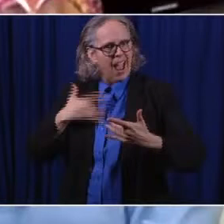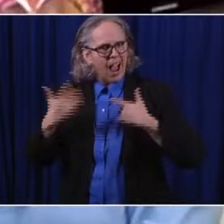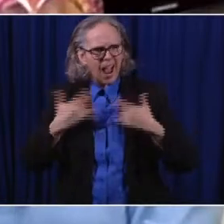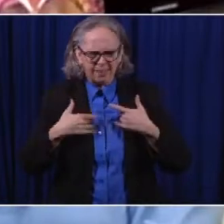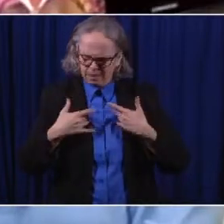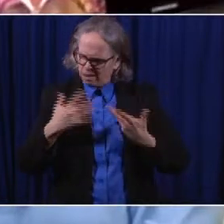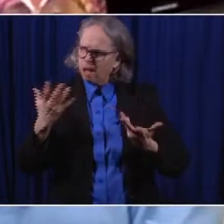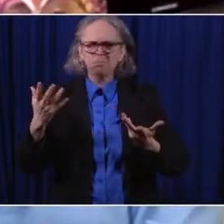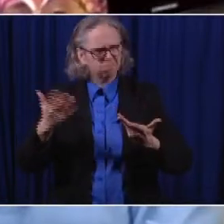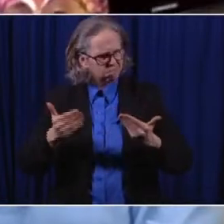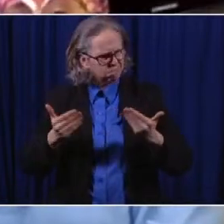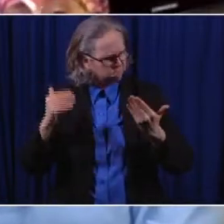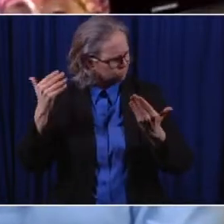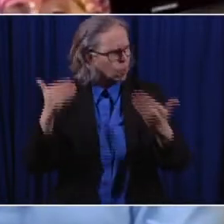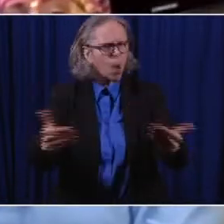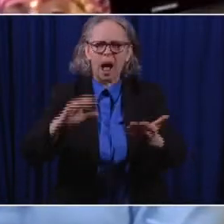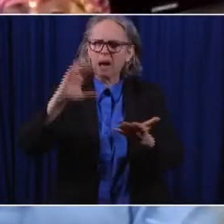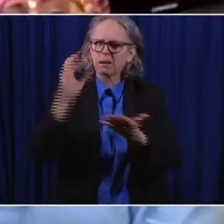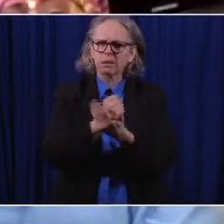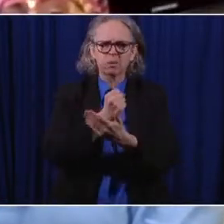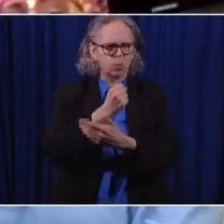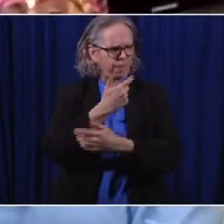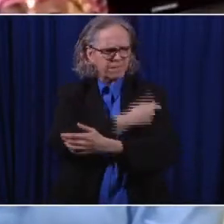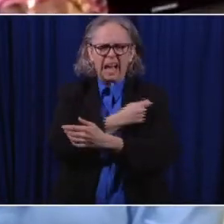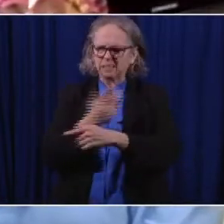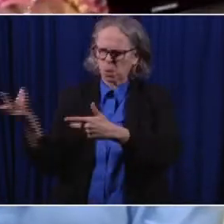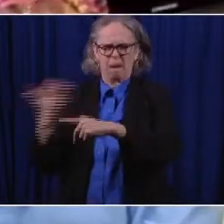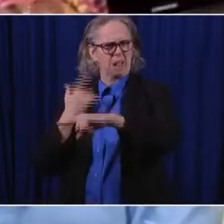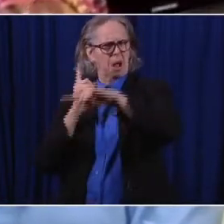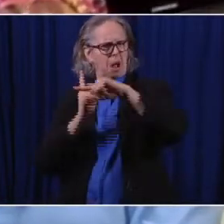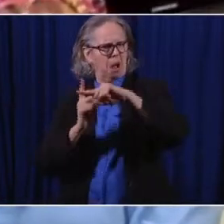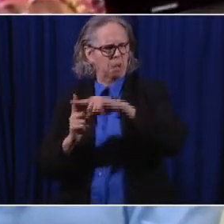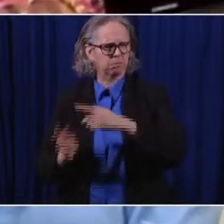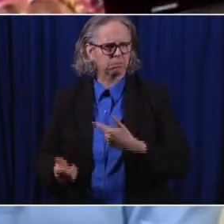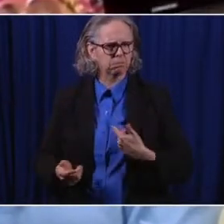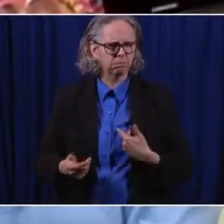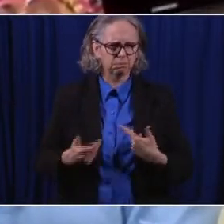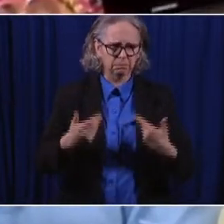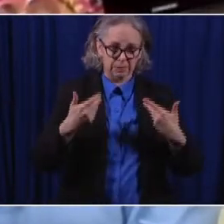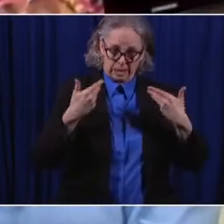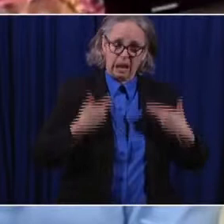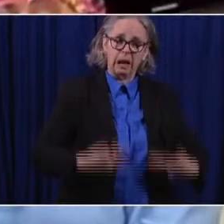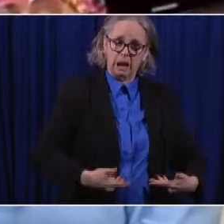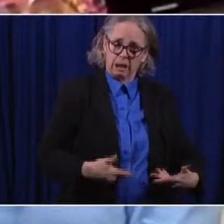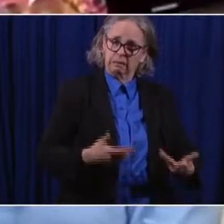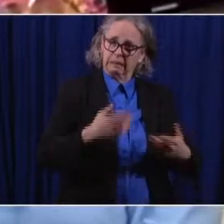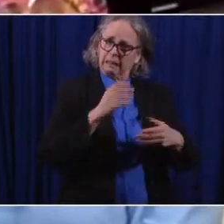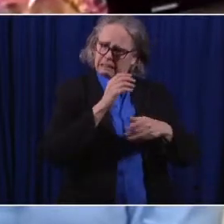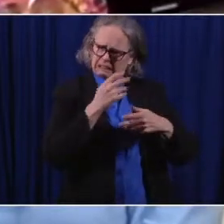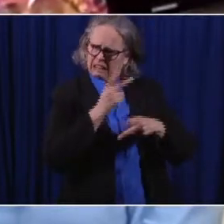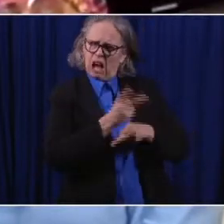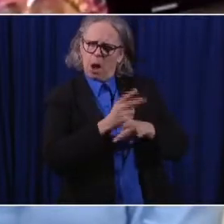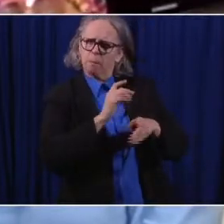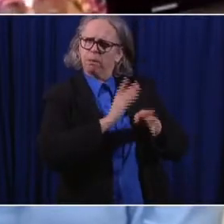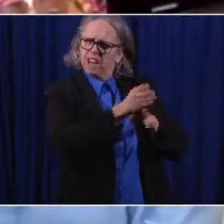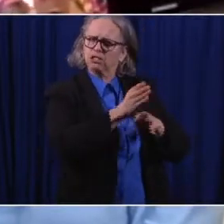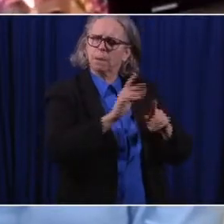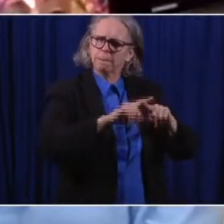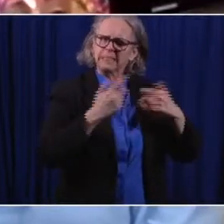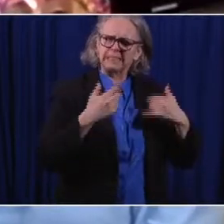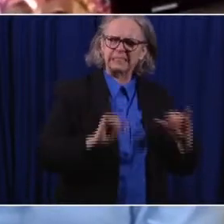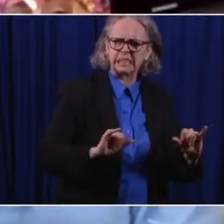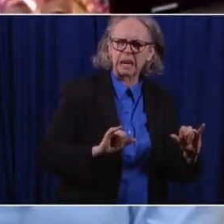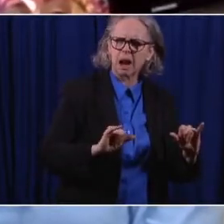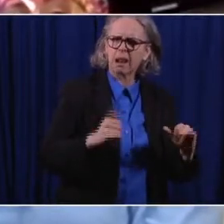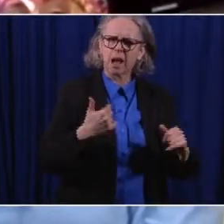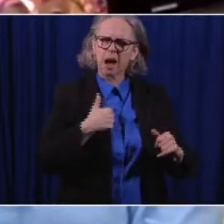have, even as a healthcare professional, had the nerve to get it if I hadn't sat and talked with my doctor and